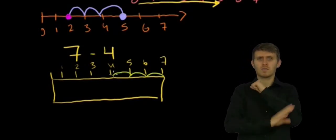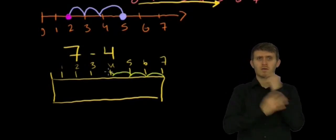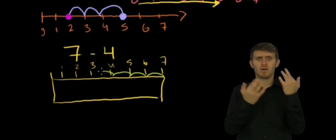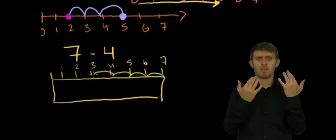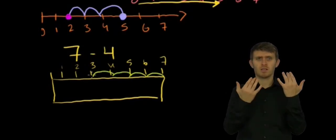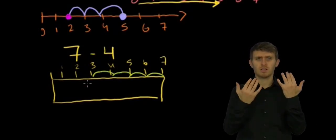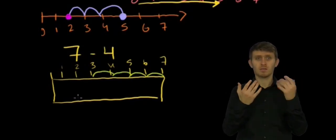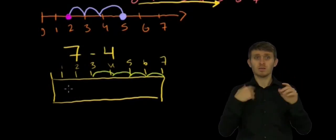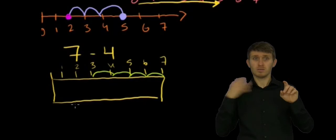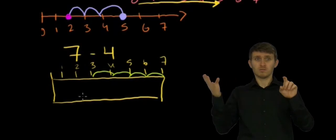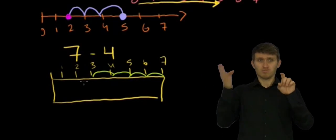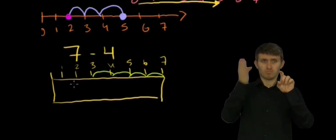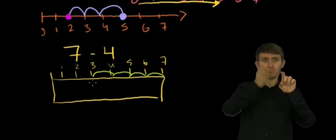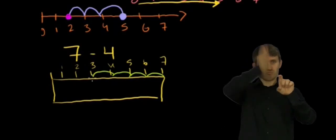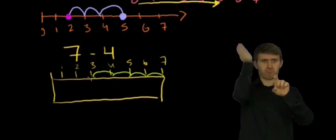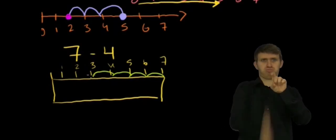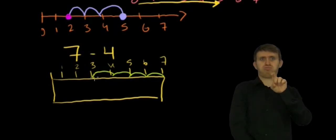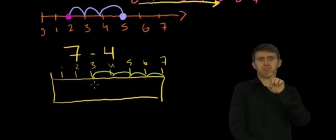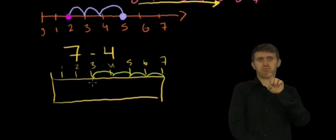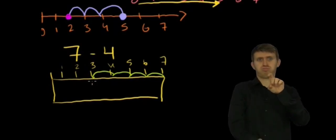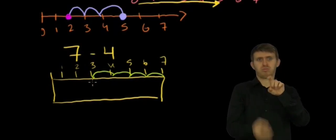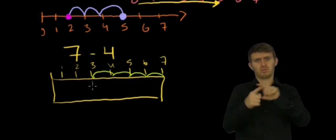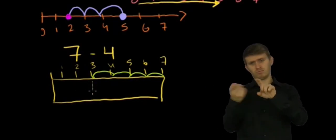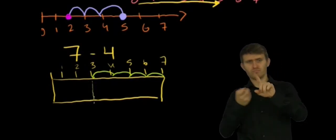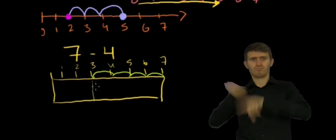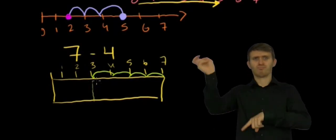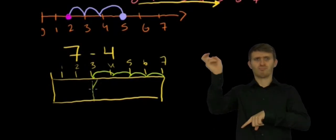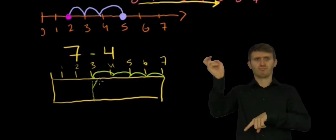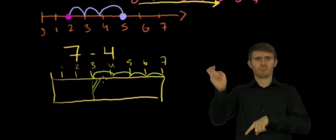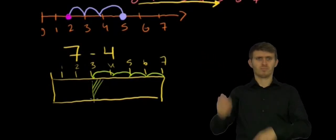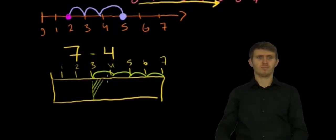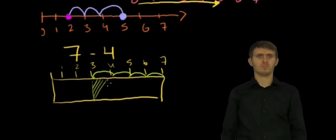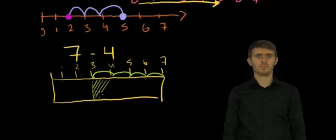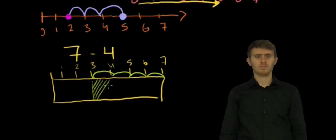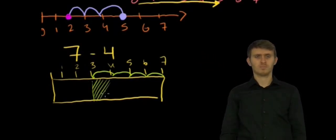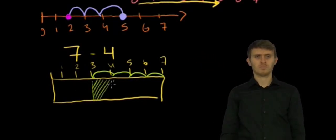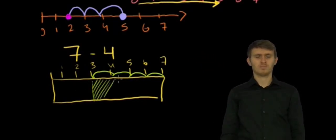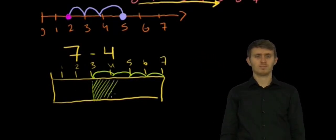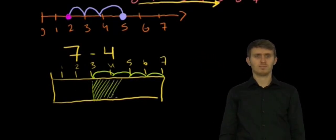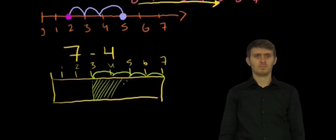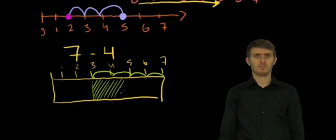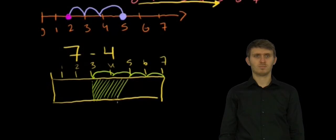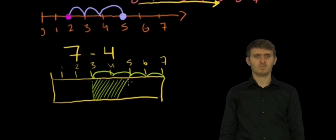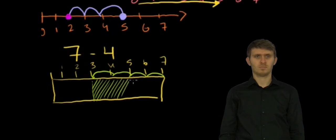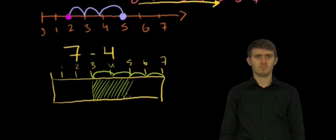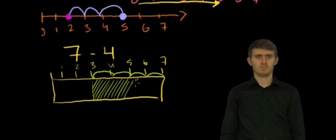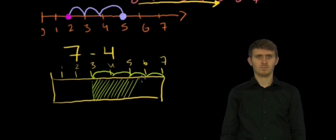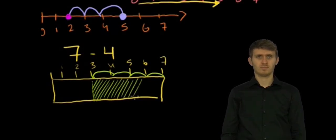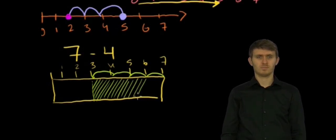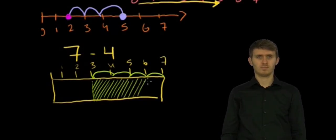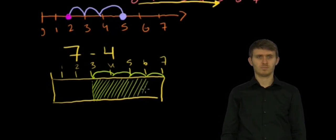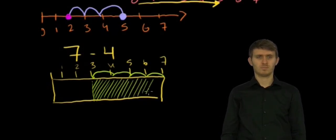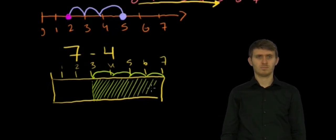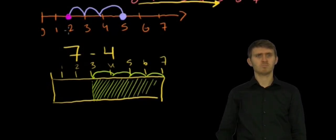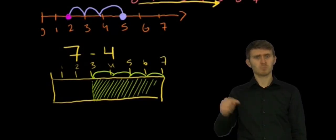three, four. How much wood do I have left? So all of this stuff right here, I'm eliminating. I'm sawing it off. I'm